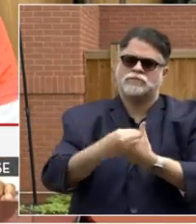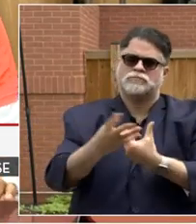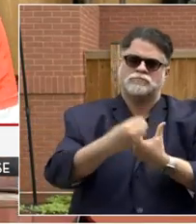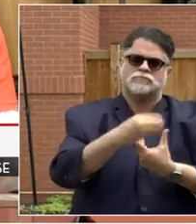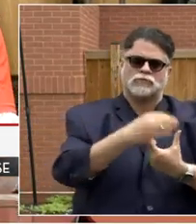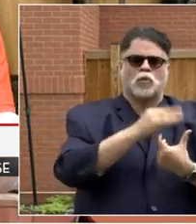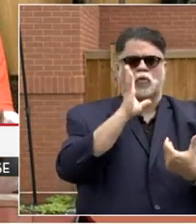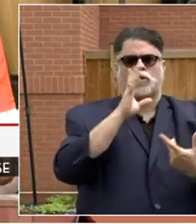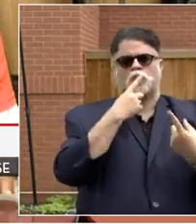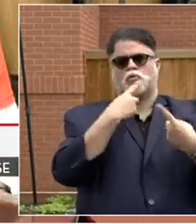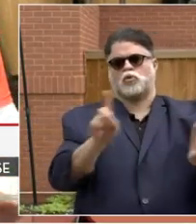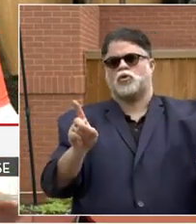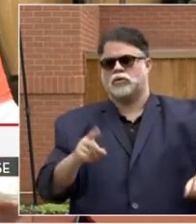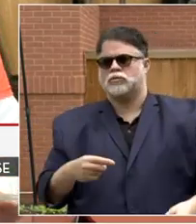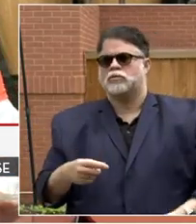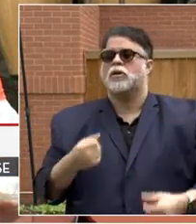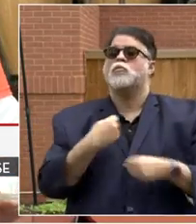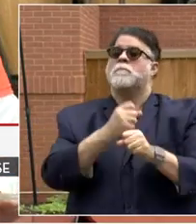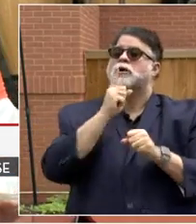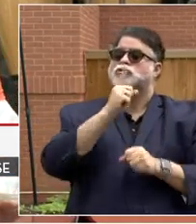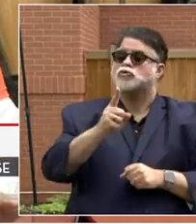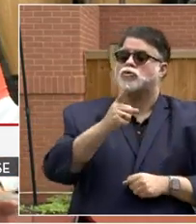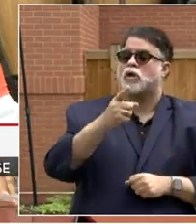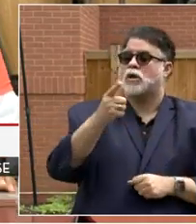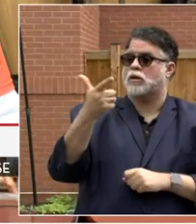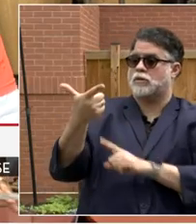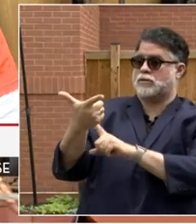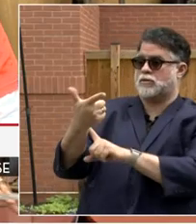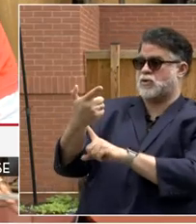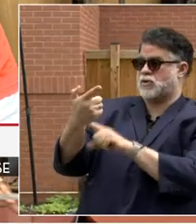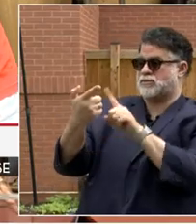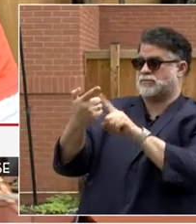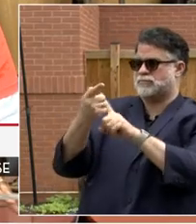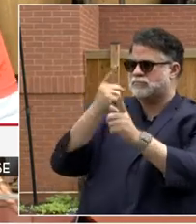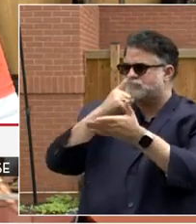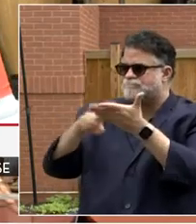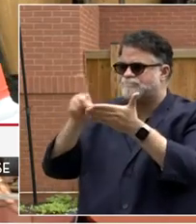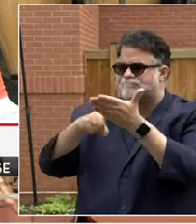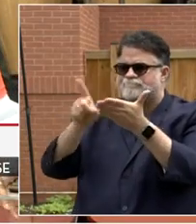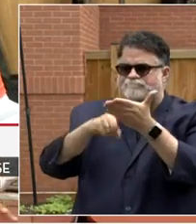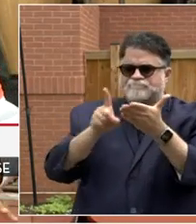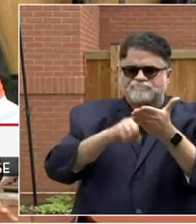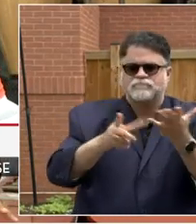encourage you, I'm going to give you some logistics to check out our website,